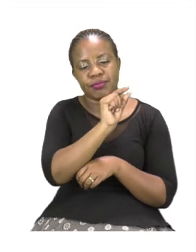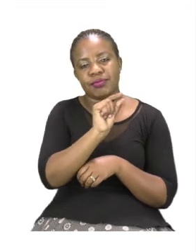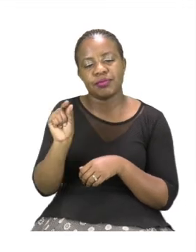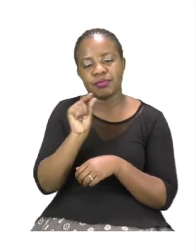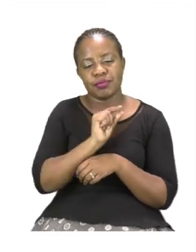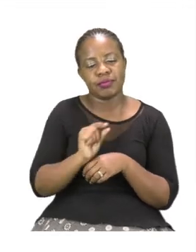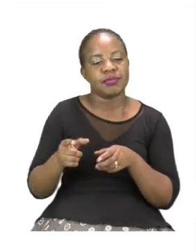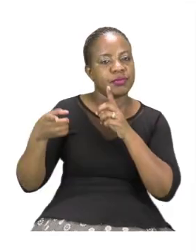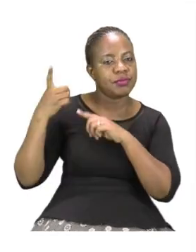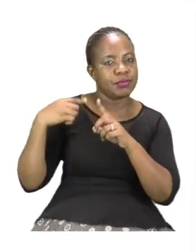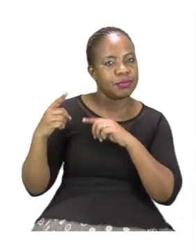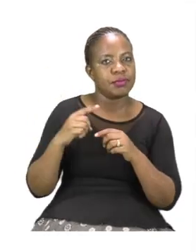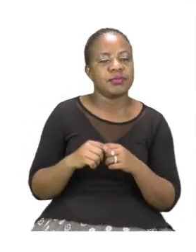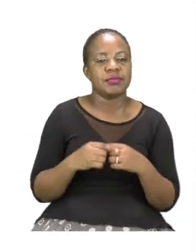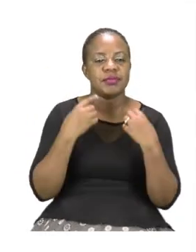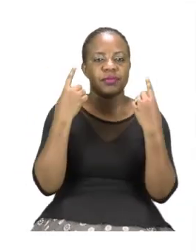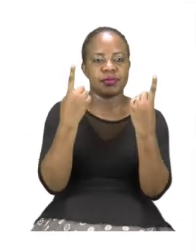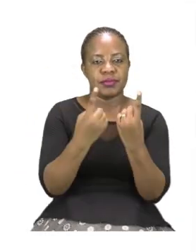again. Play,